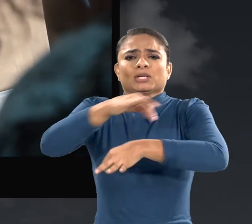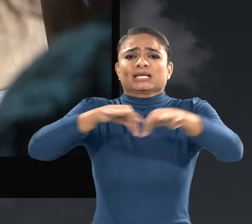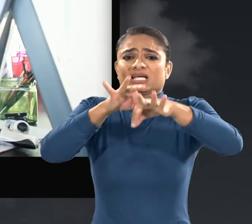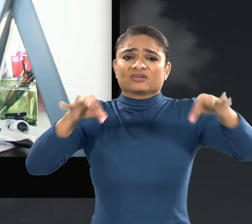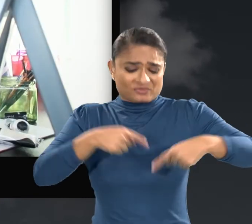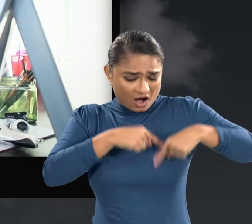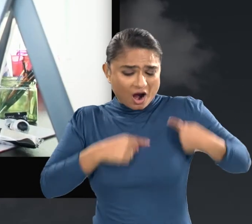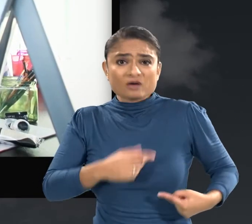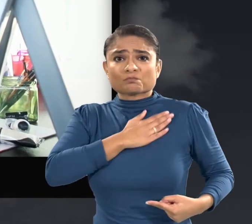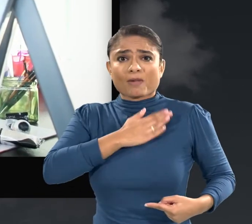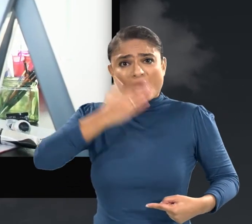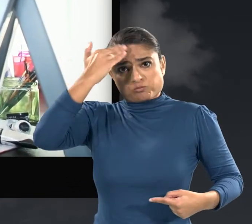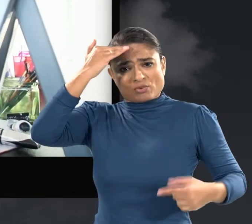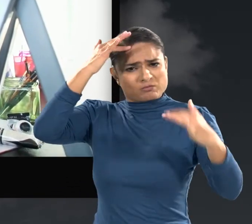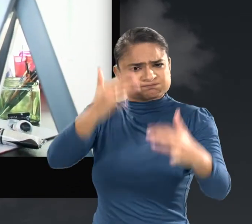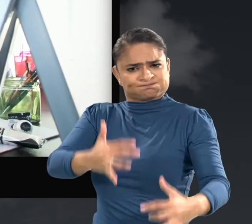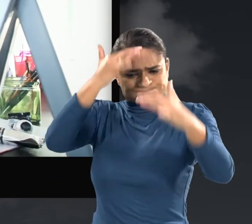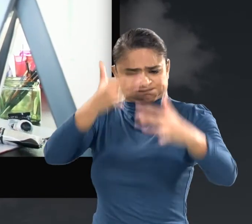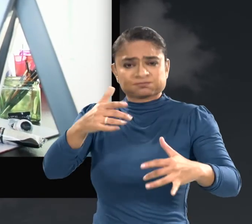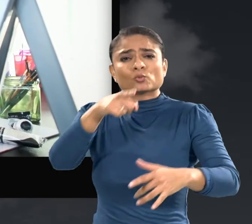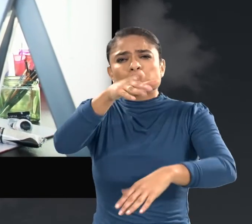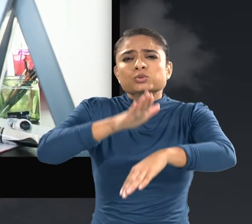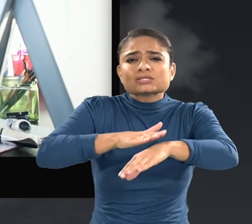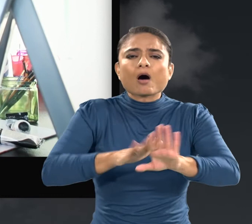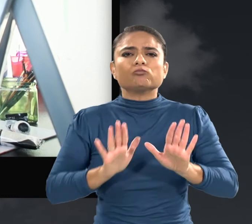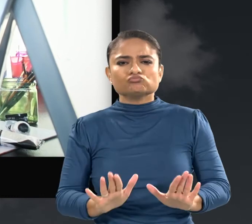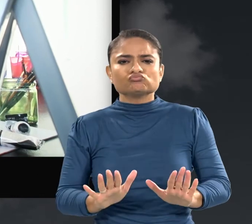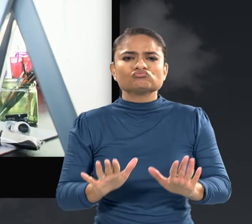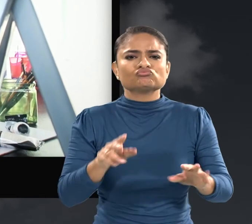gifting that it will blow your mind if you actually